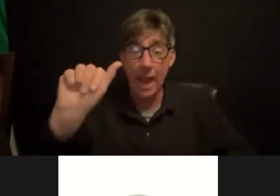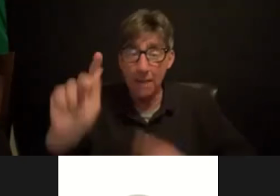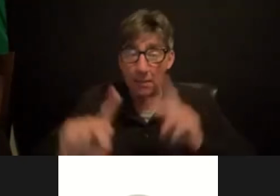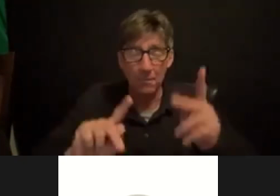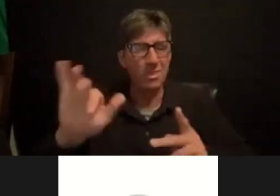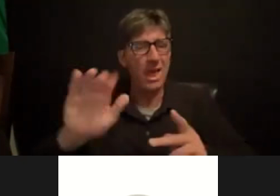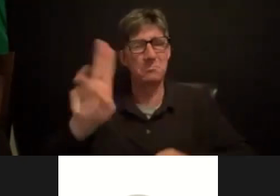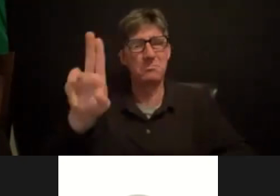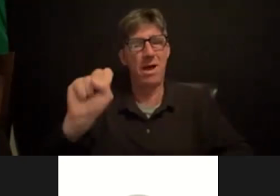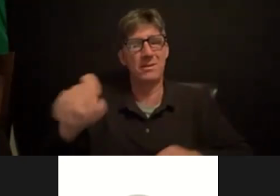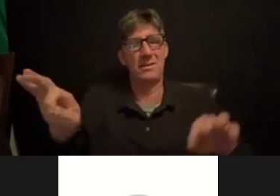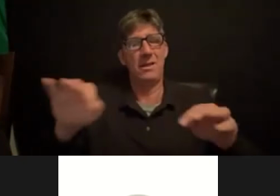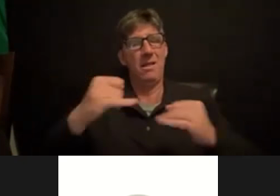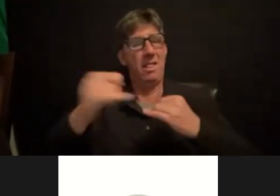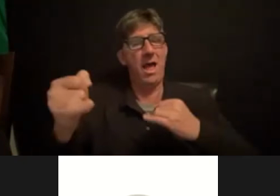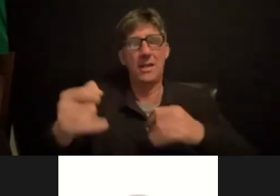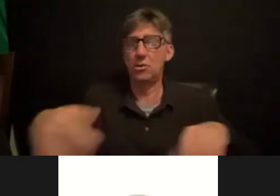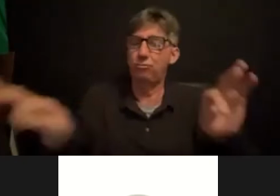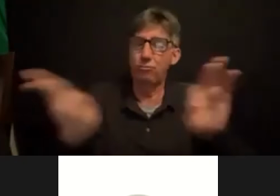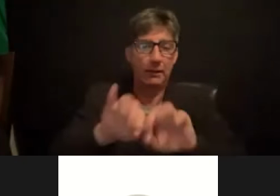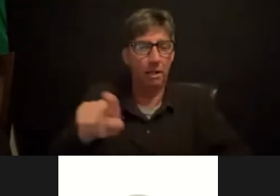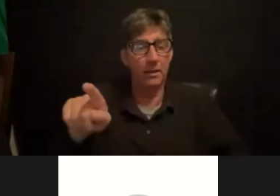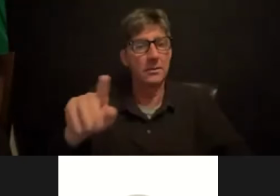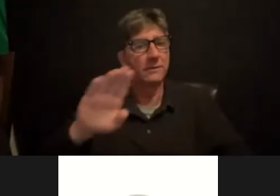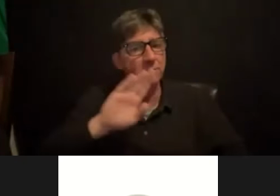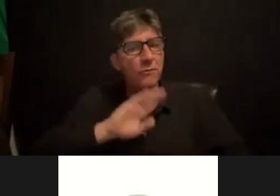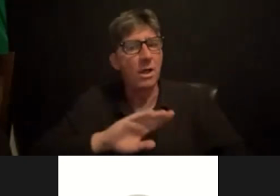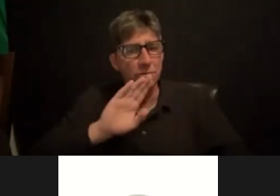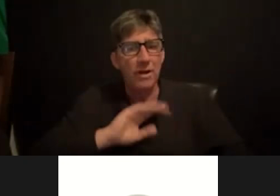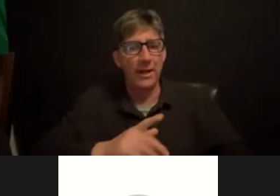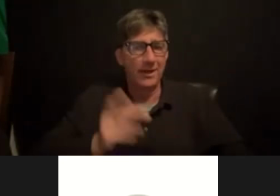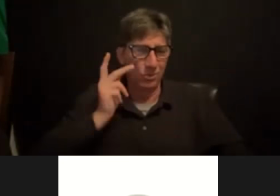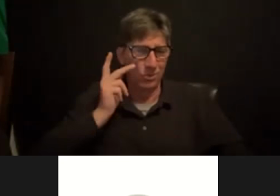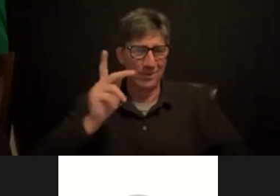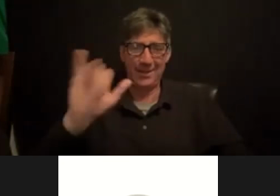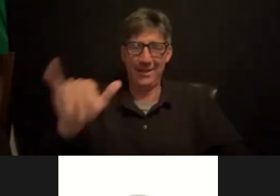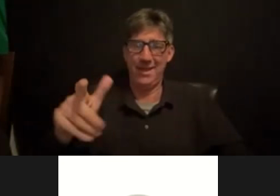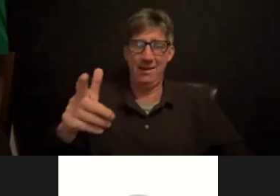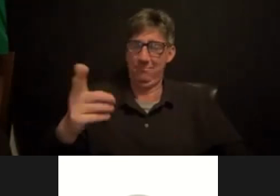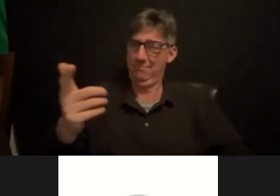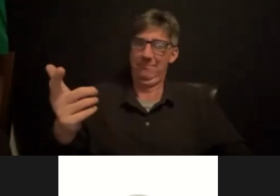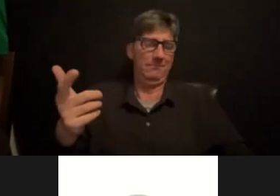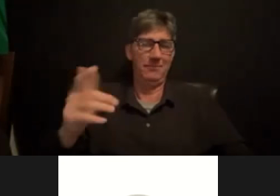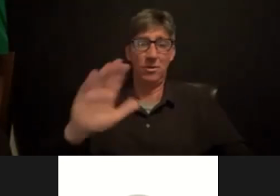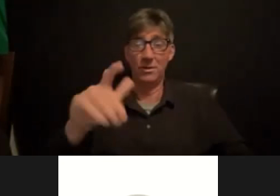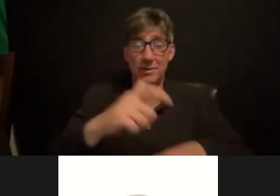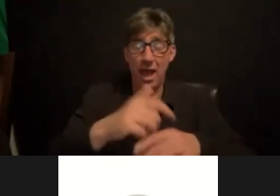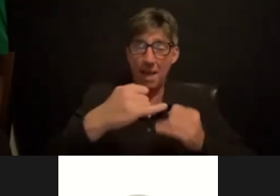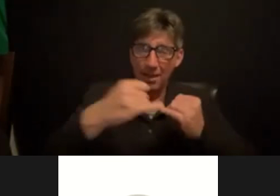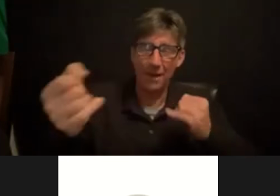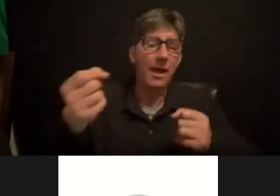bus line. And it's frustrating to see that that timeline. I understand, you know, budgets work